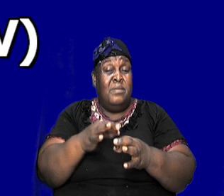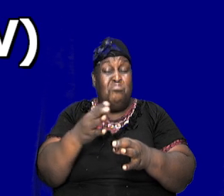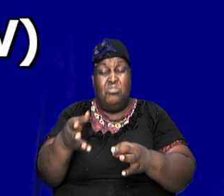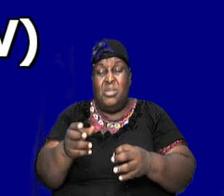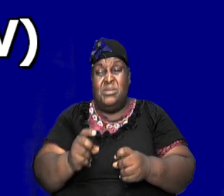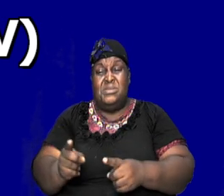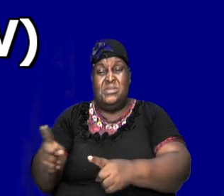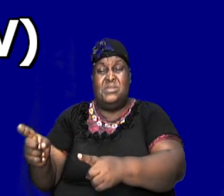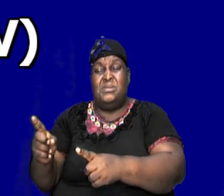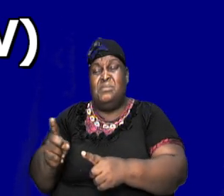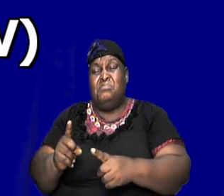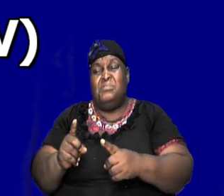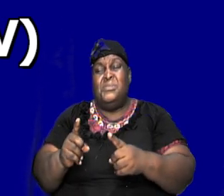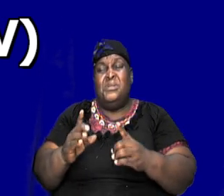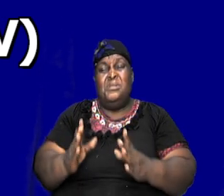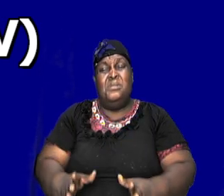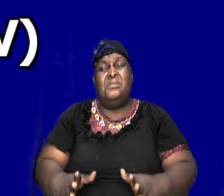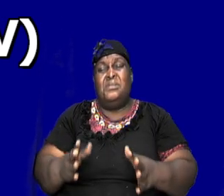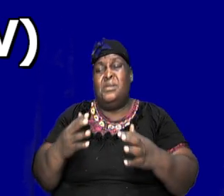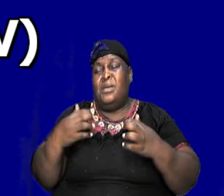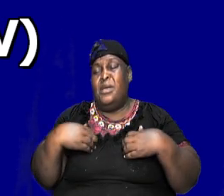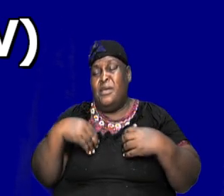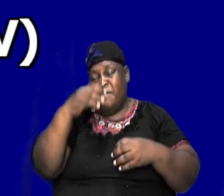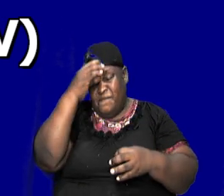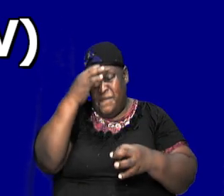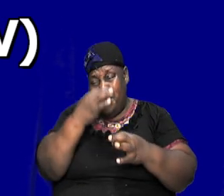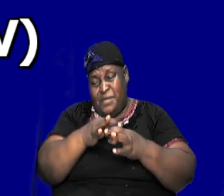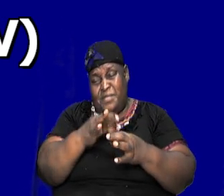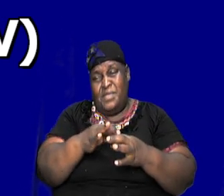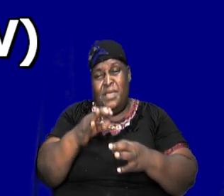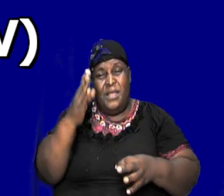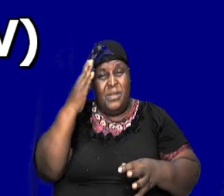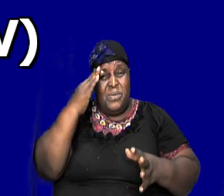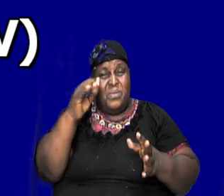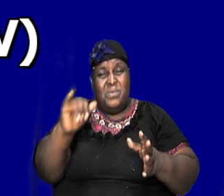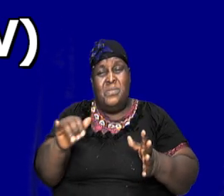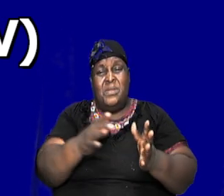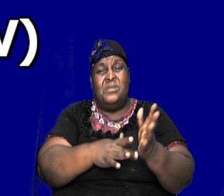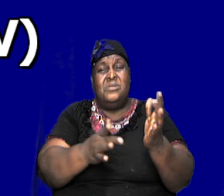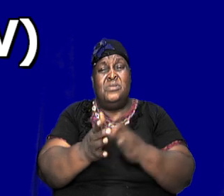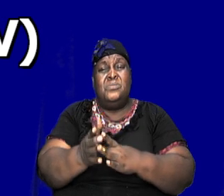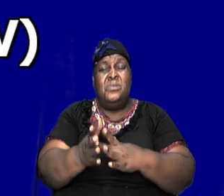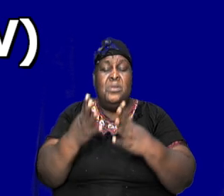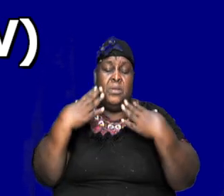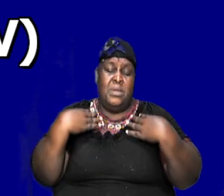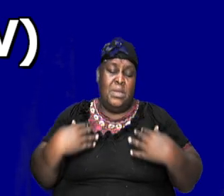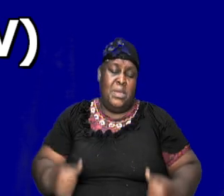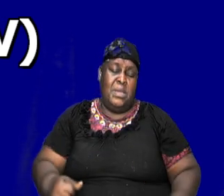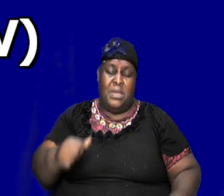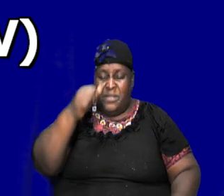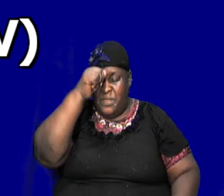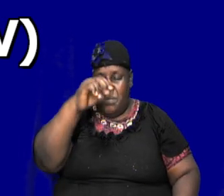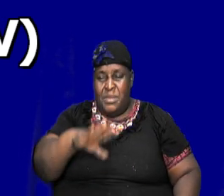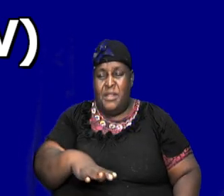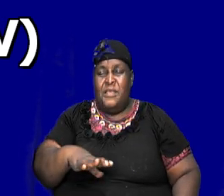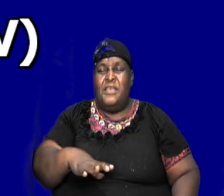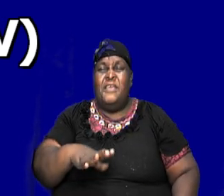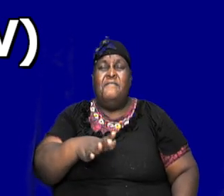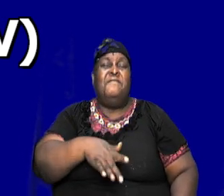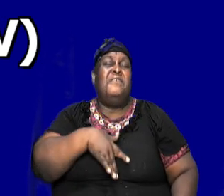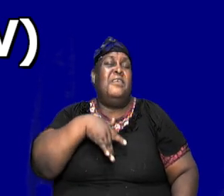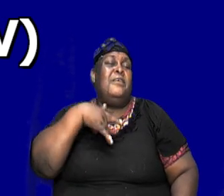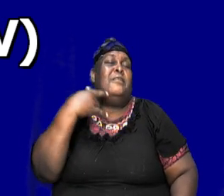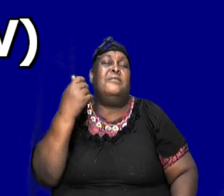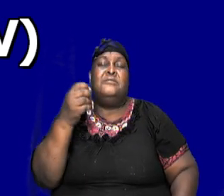faith. It took faith. They knew that Jesus was going to heal the man. They felt it in their